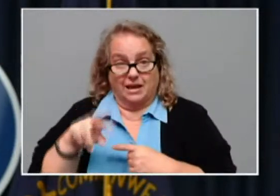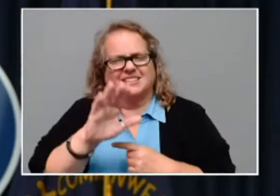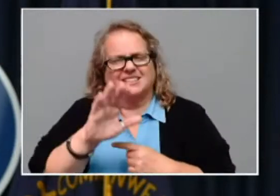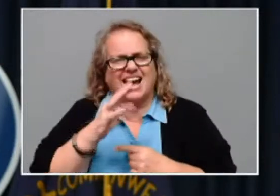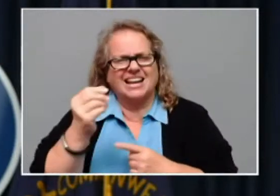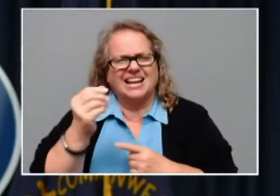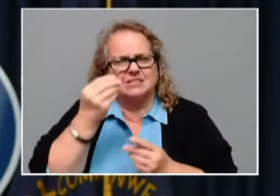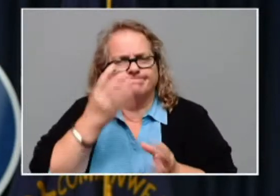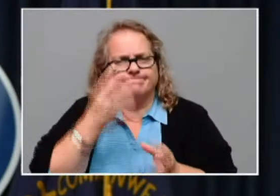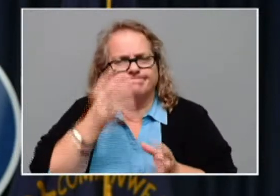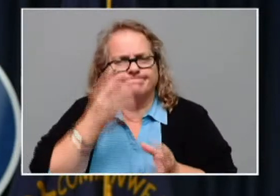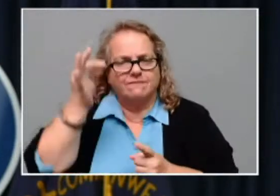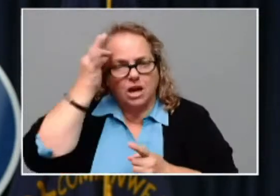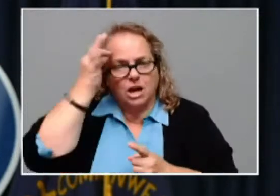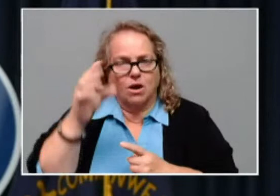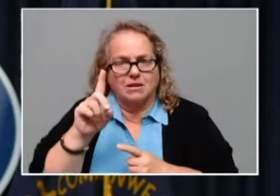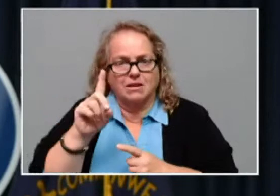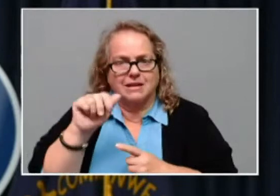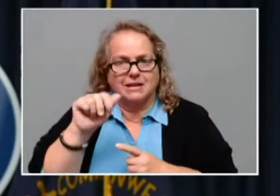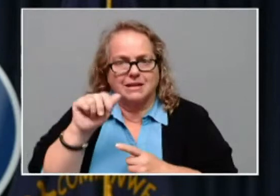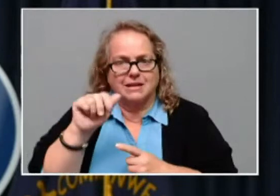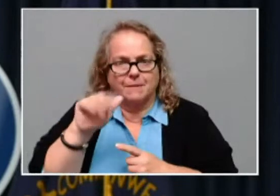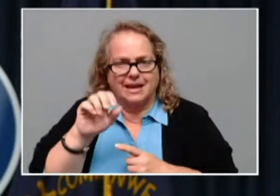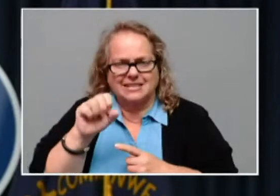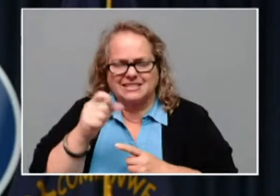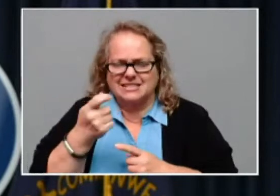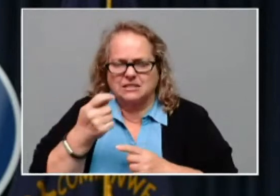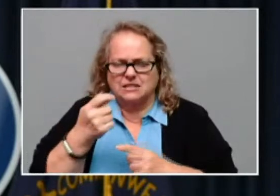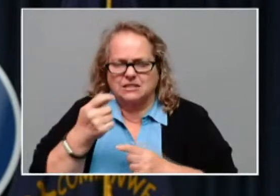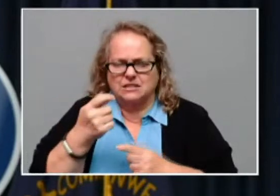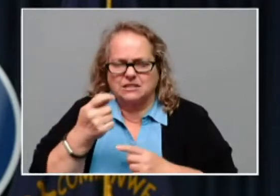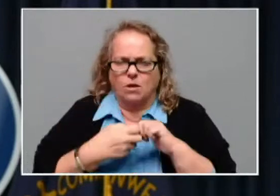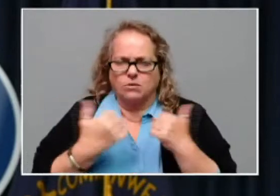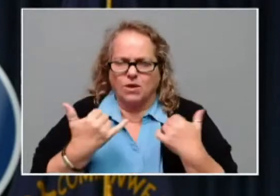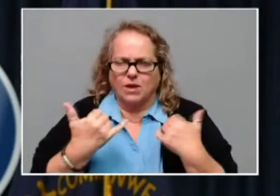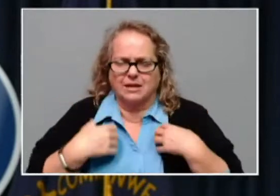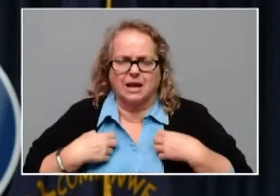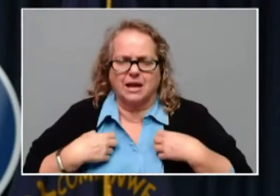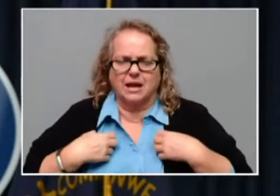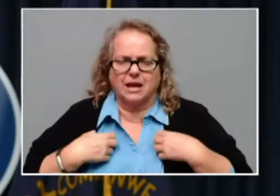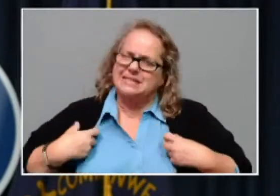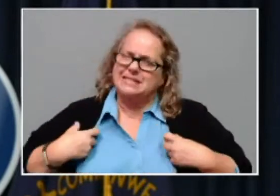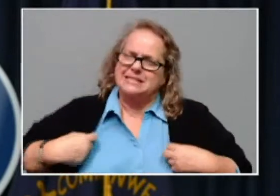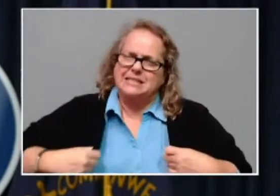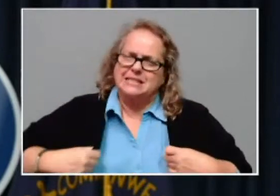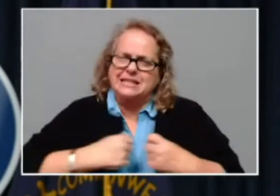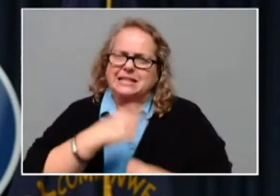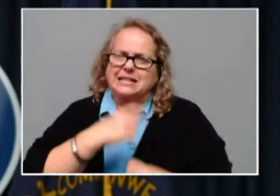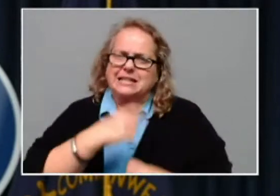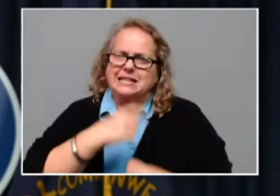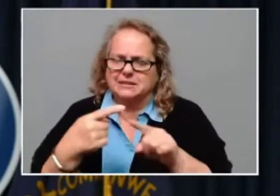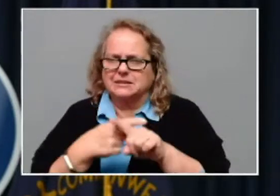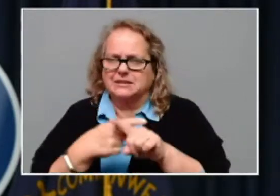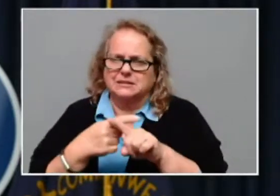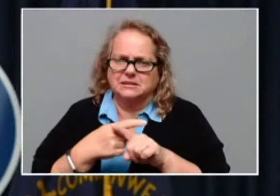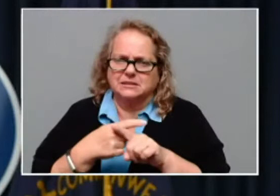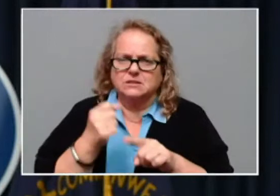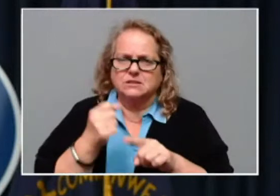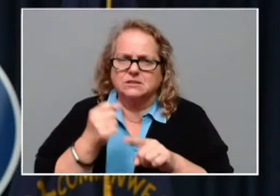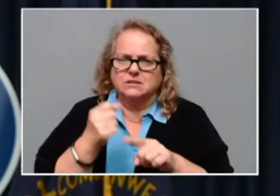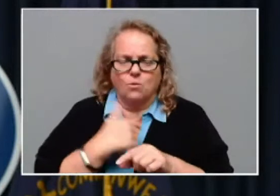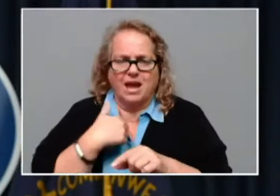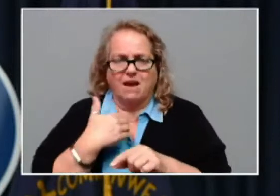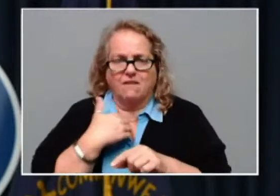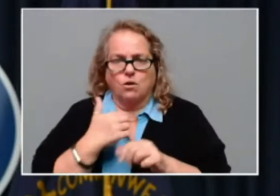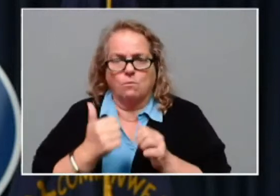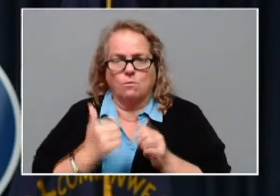some discrepancies at the moment. So we've gone in the most conservative numbers that we have seen as they bounced around